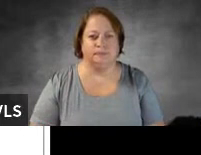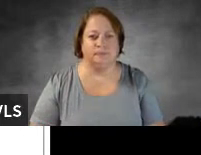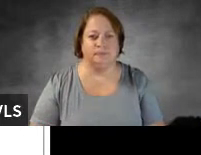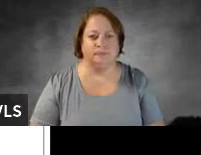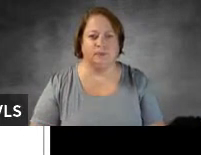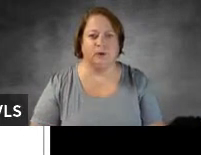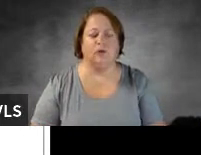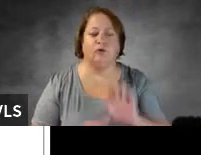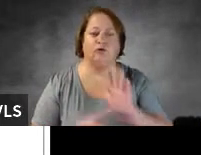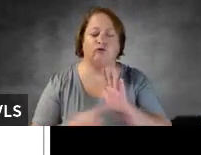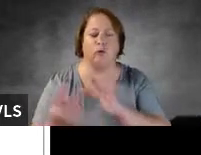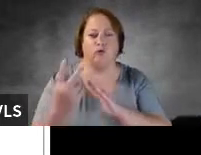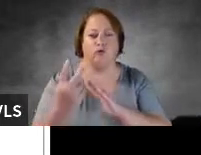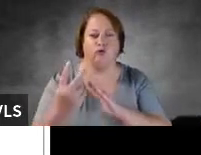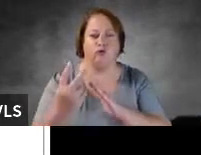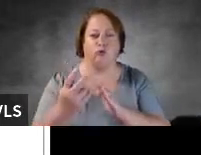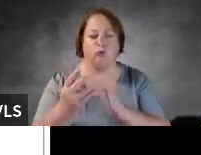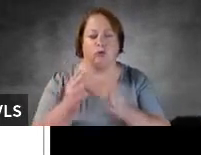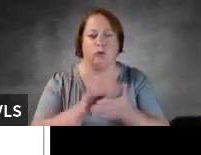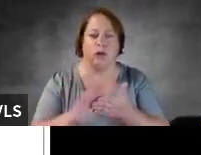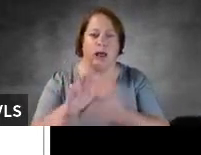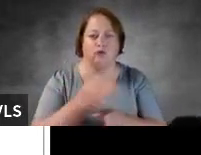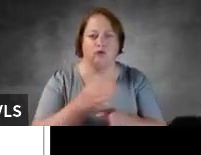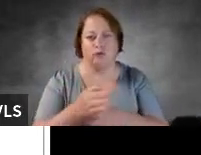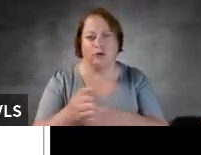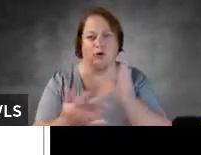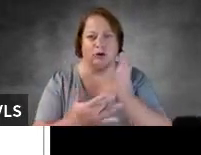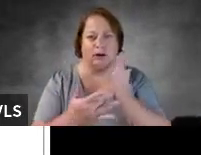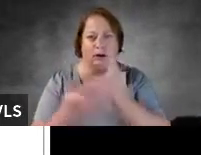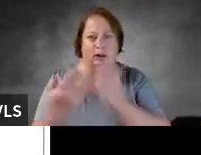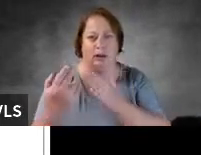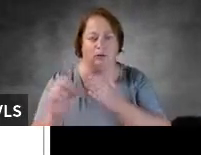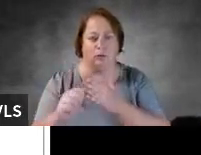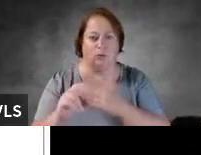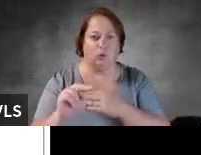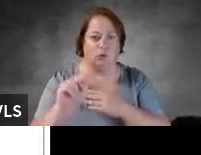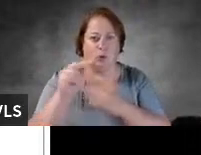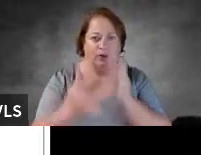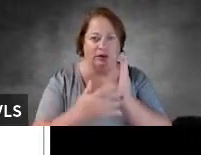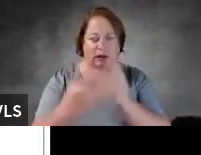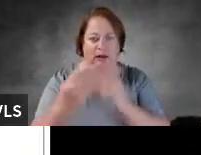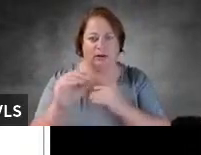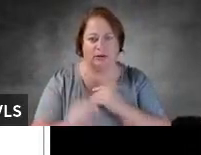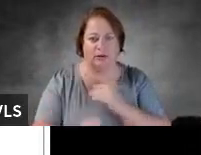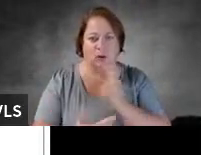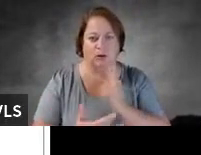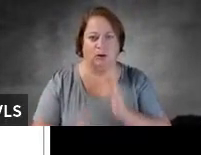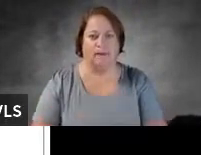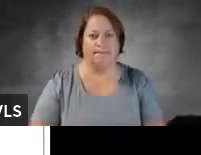Which will show the two college and career technical high schools, North Tech and South Tech.